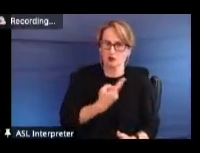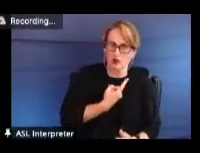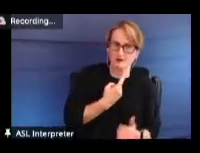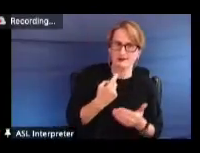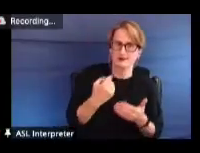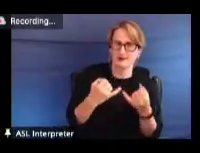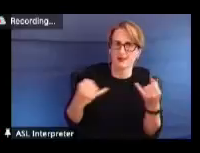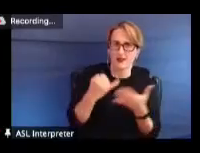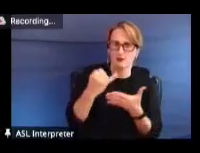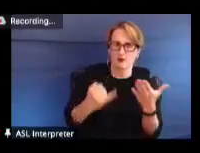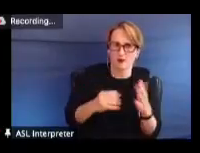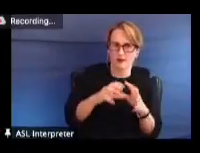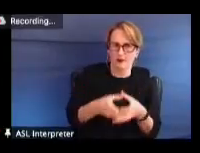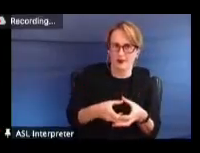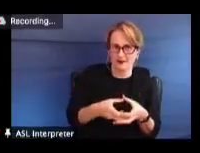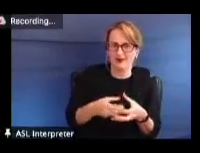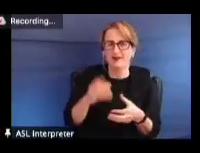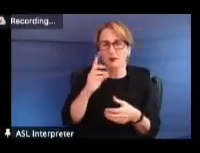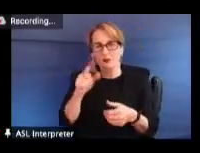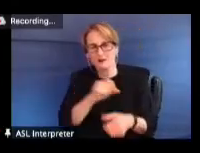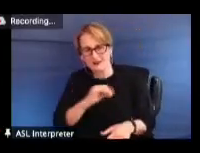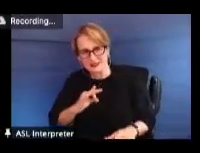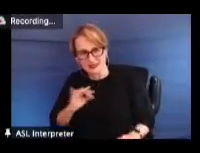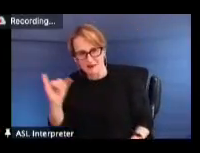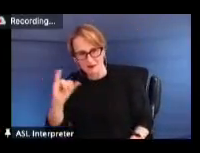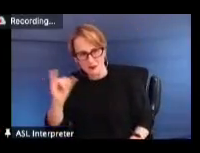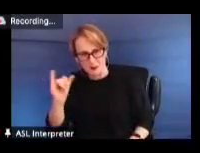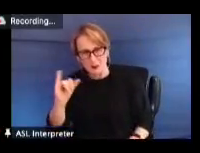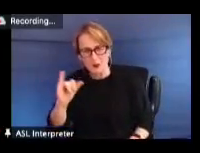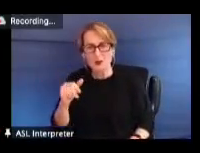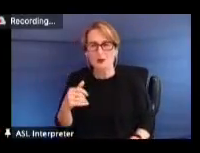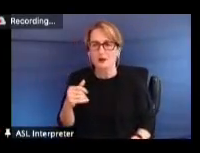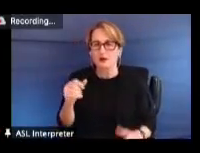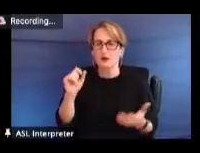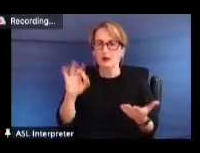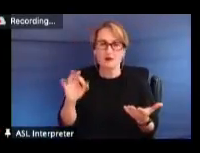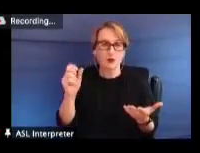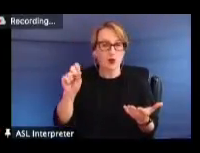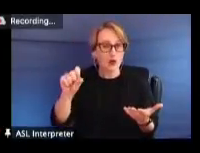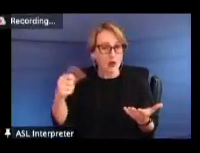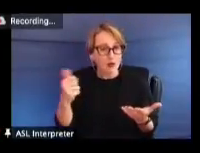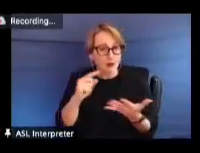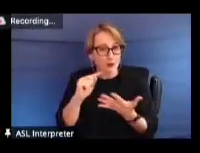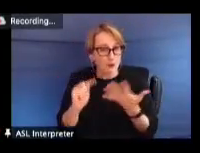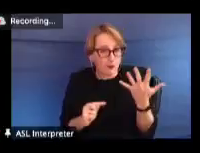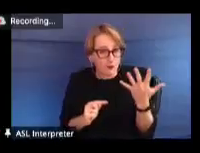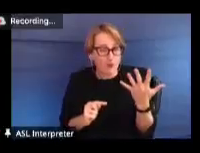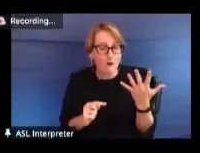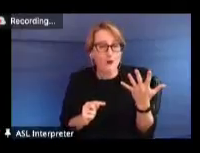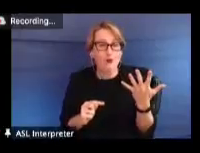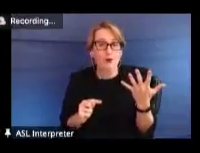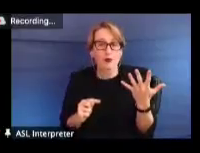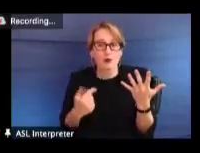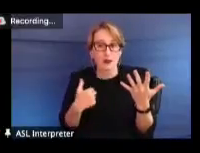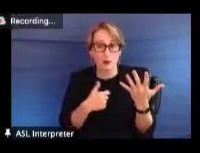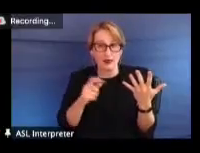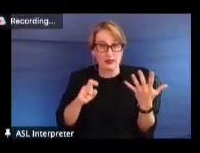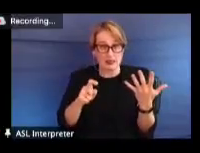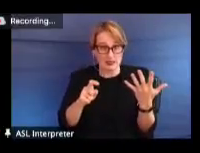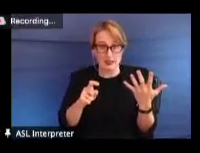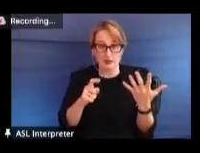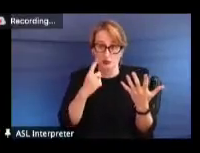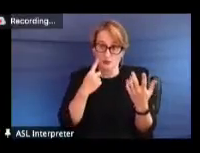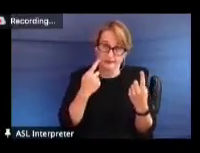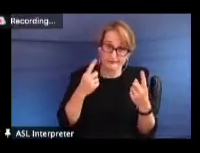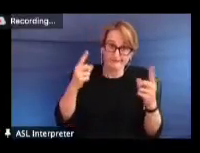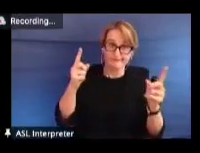just, if there are other factors that need to make this happen,